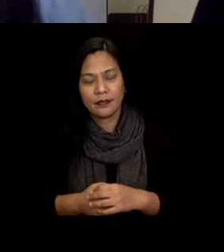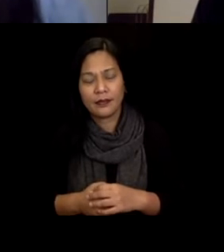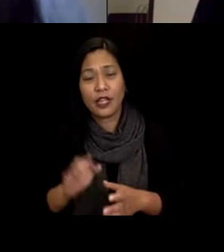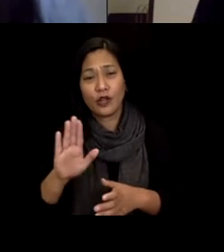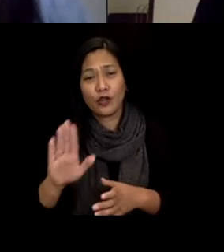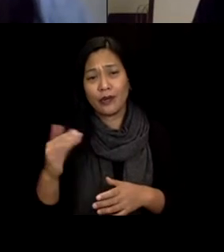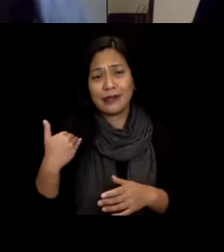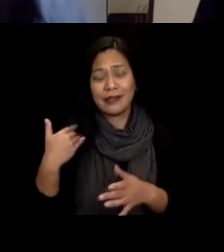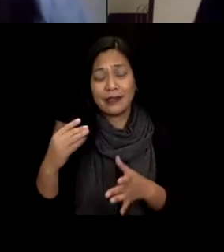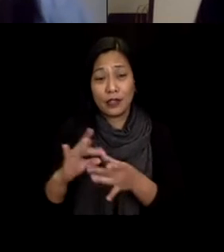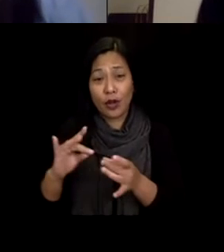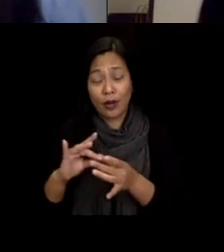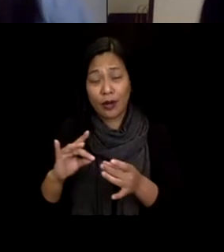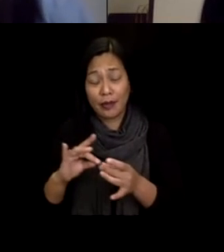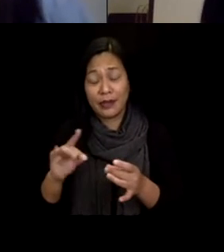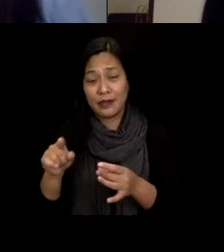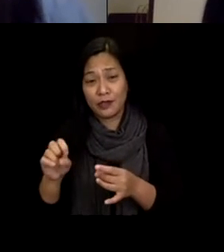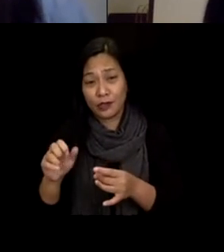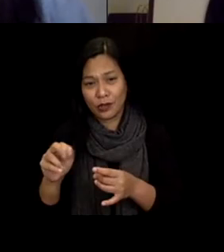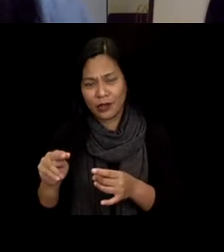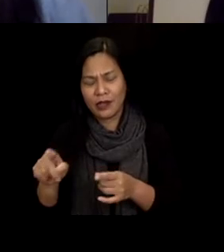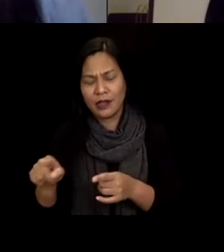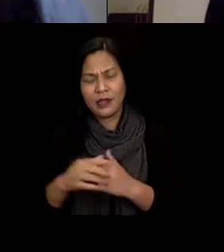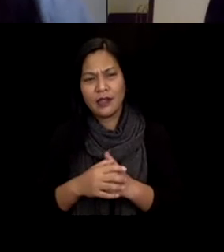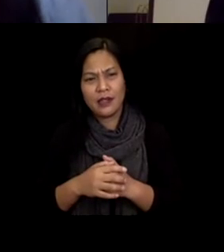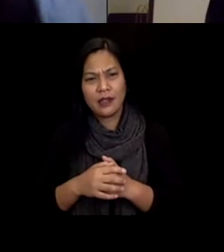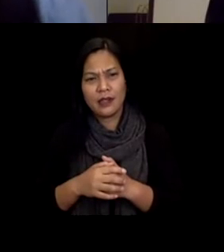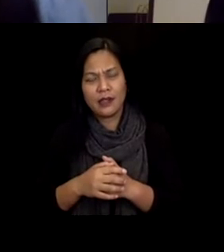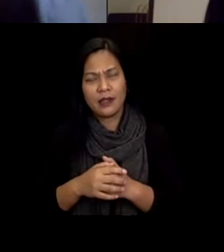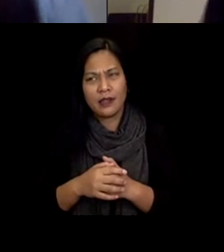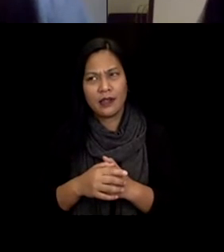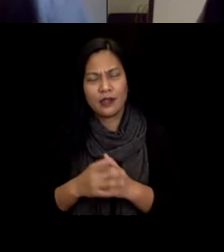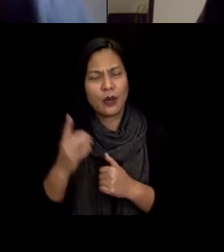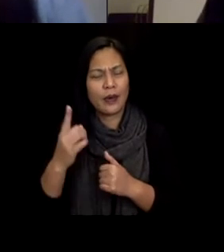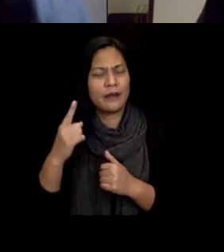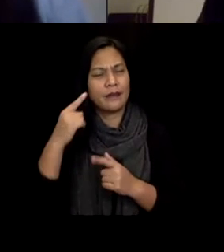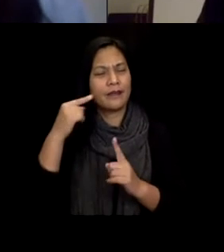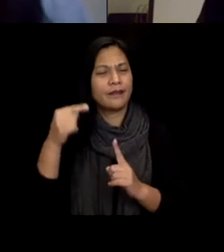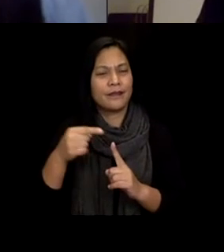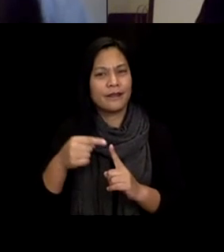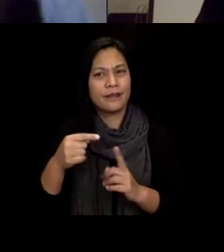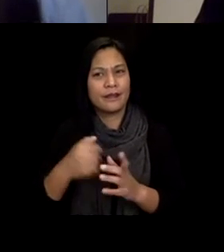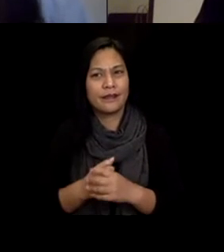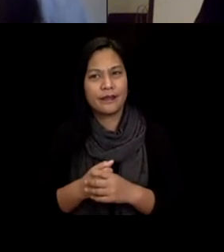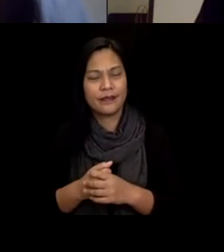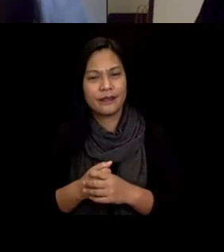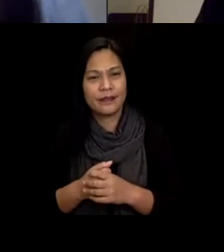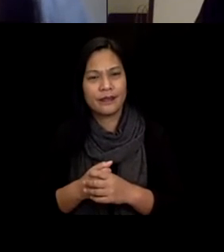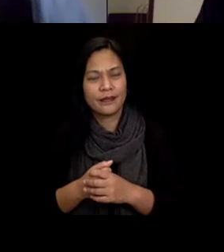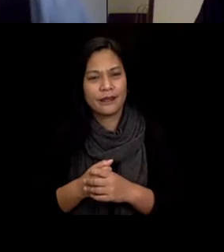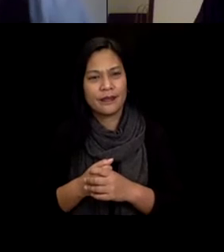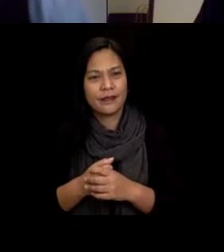Sean, was this, I guess, phenomenon on how, when seeking mentorship